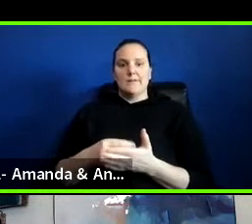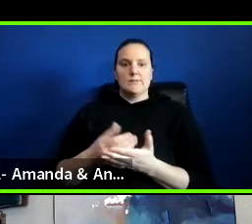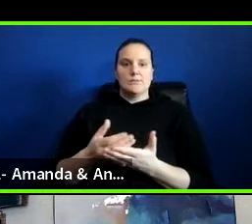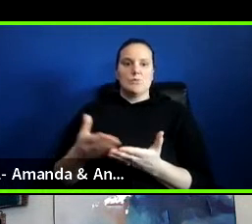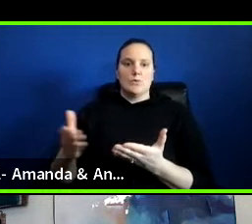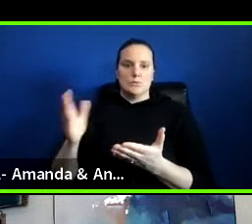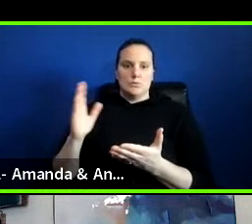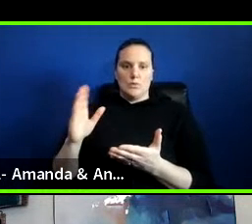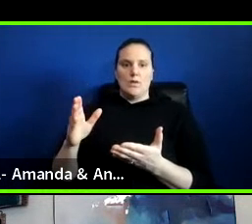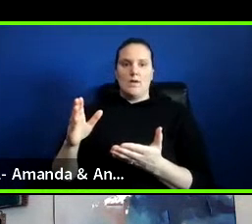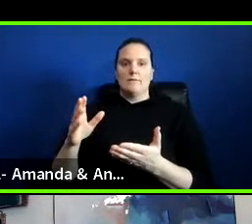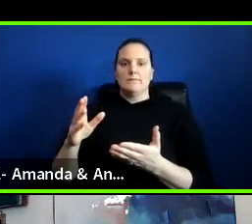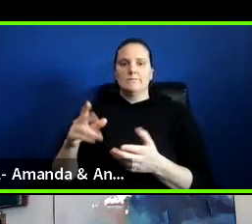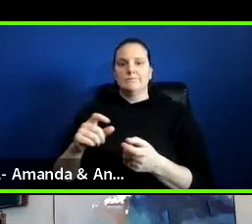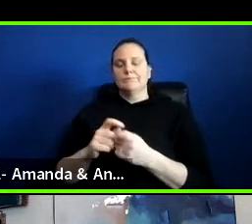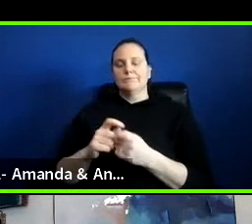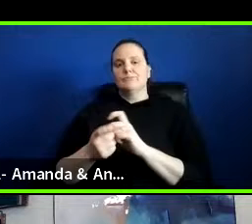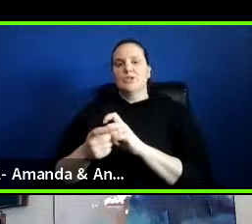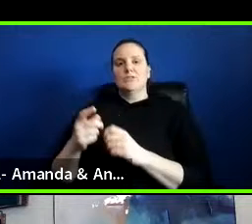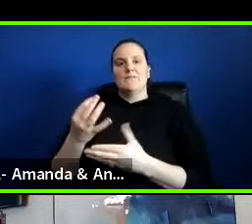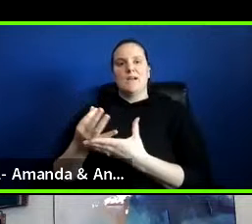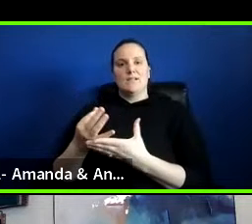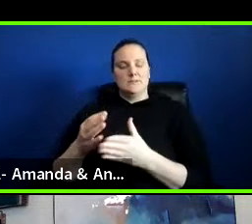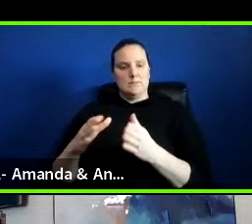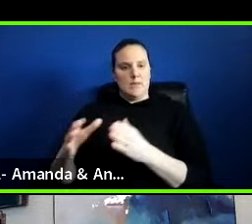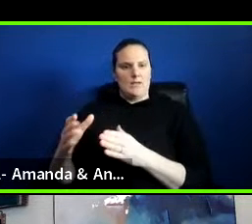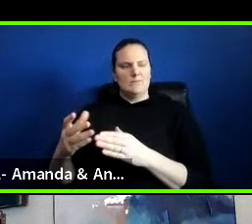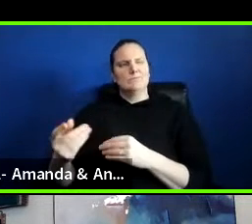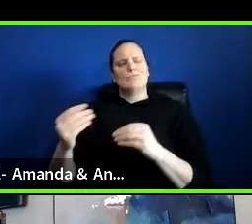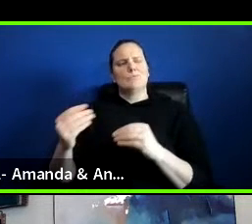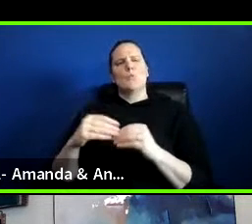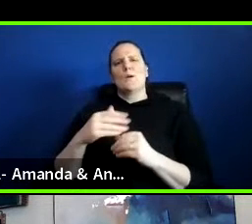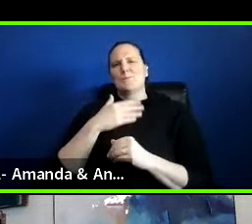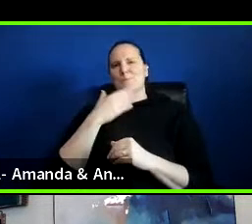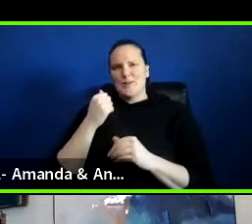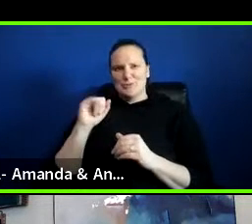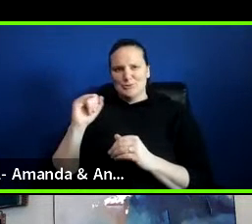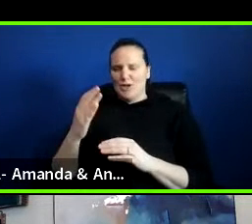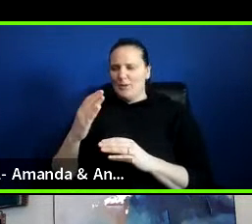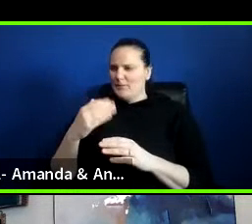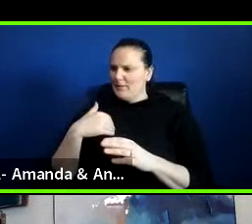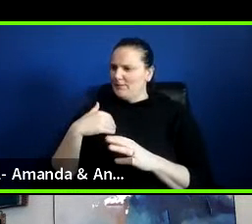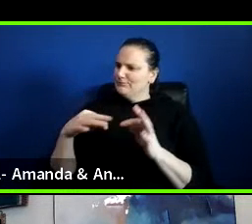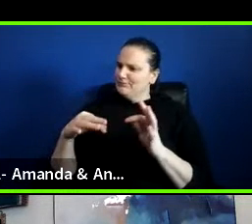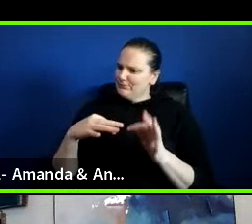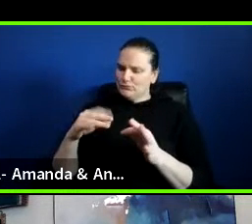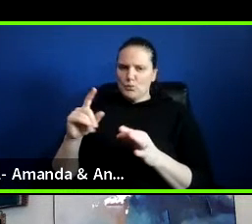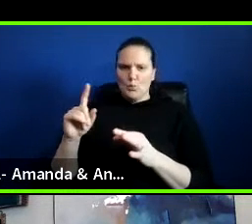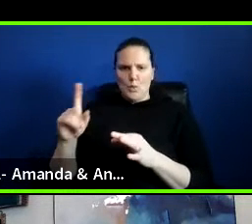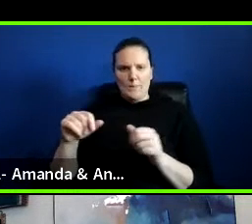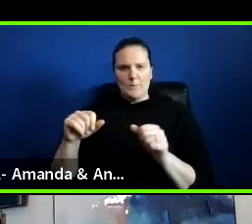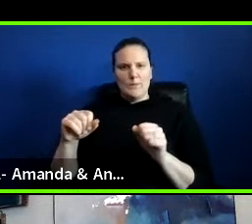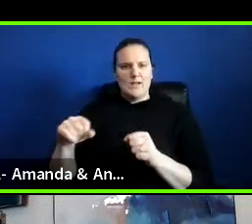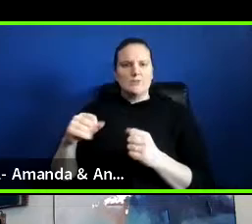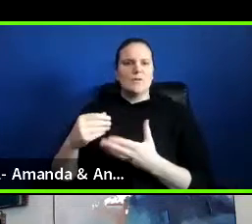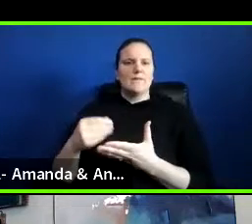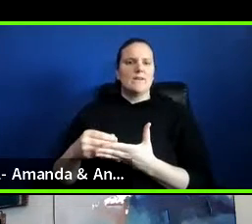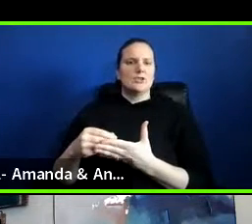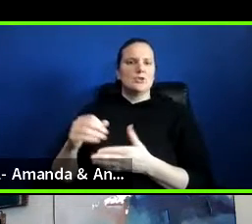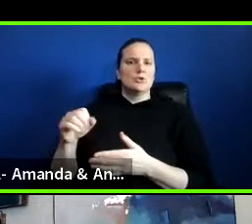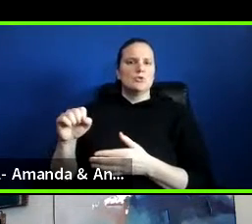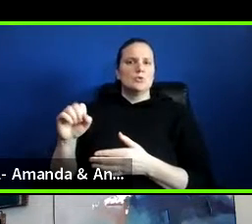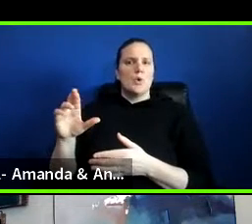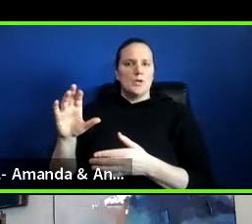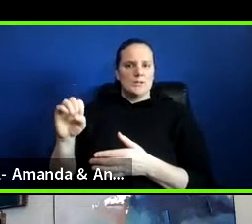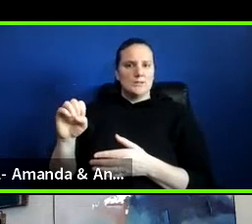have an updated finance plan that'll do a little better job than I just did of showing, you know, where the potential funding sources will be funding